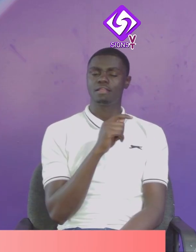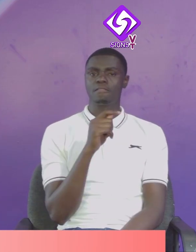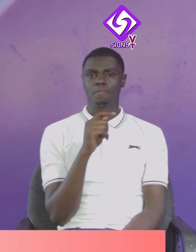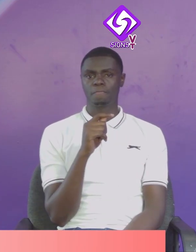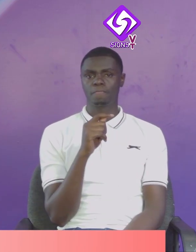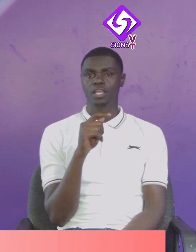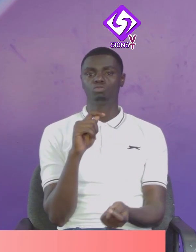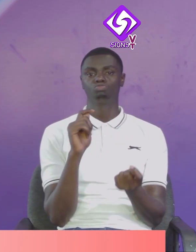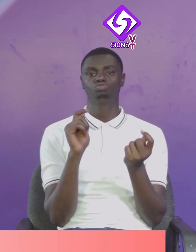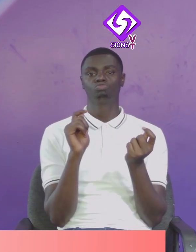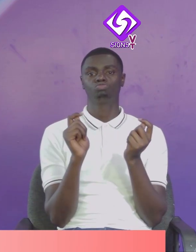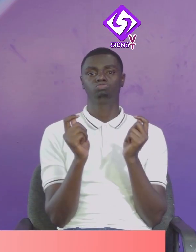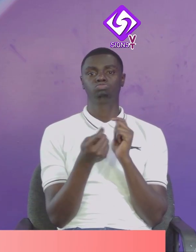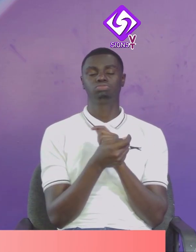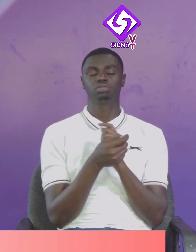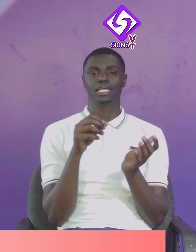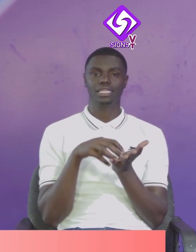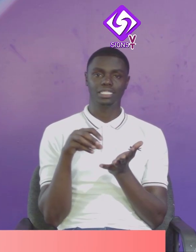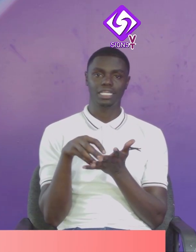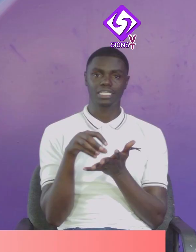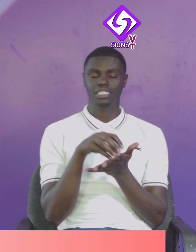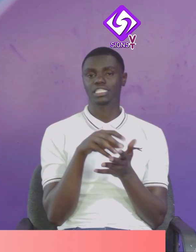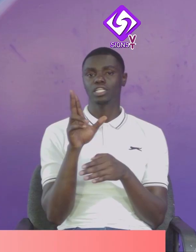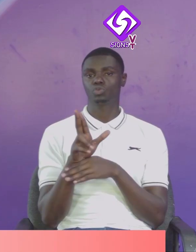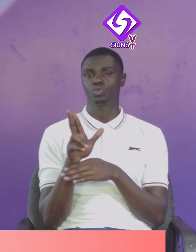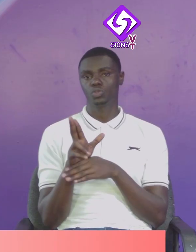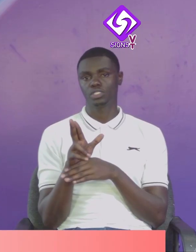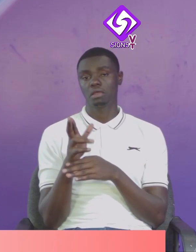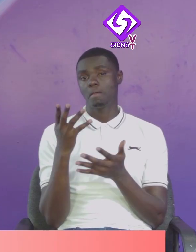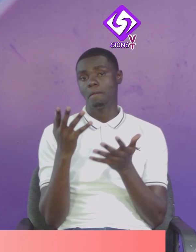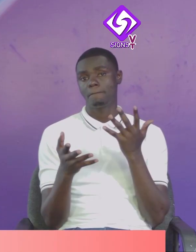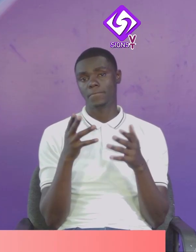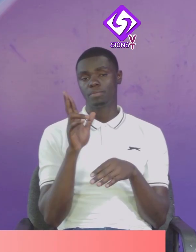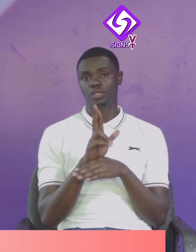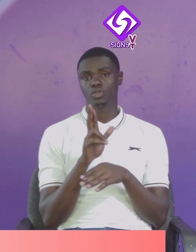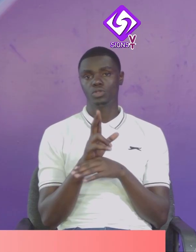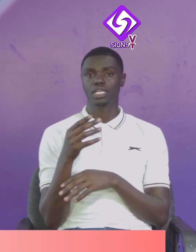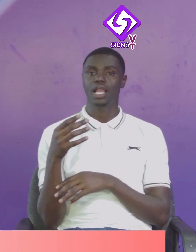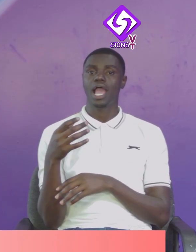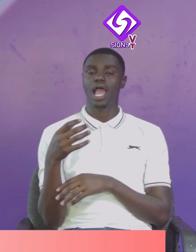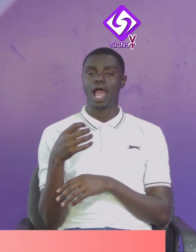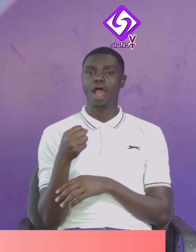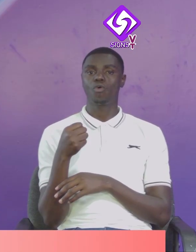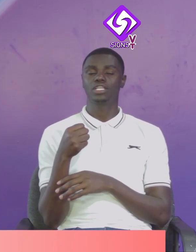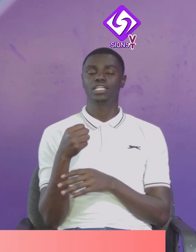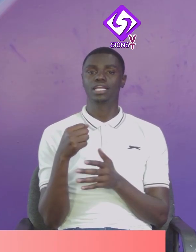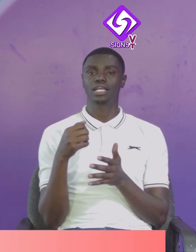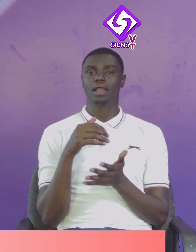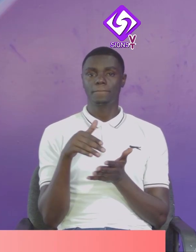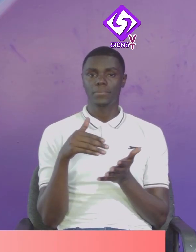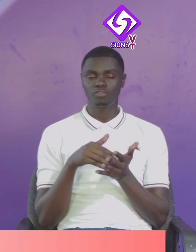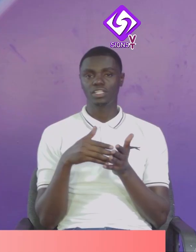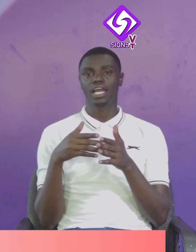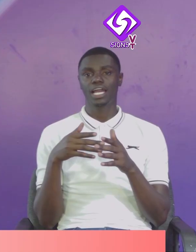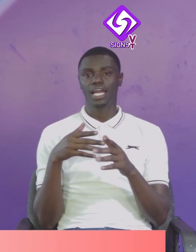might change the kind of tactics that you're going to use. Perhaps use a holding midfielder, an attacking midfielder, and this is where a